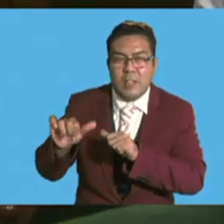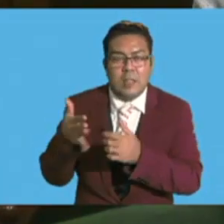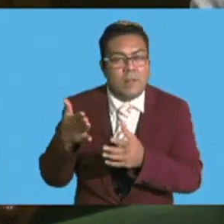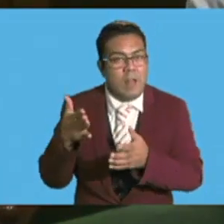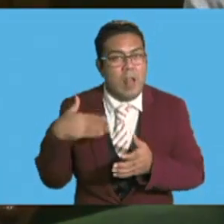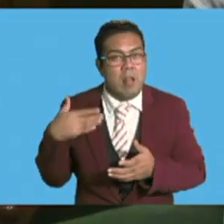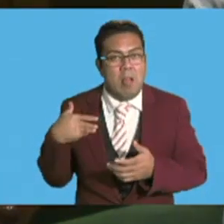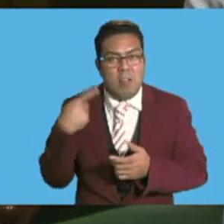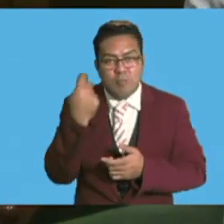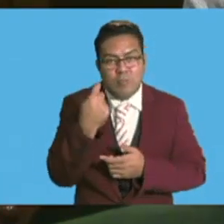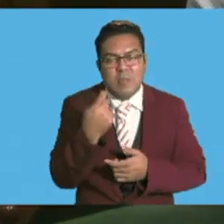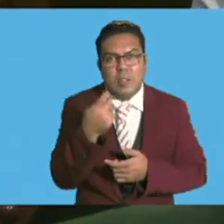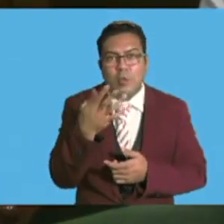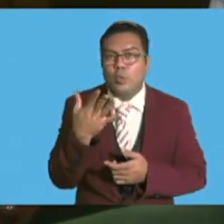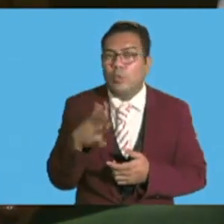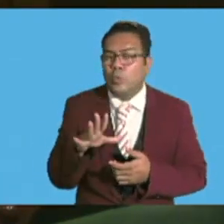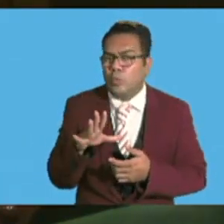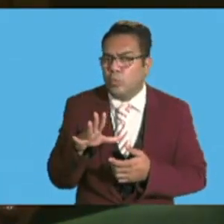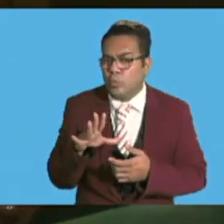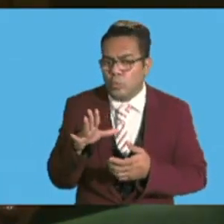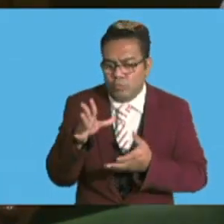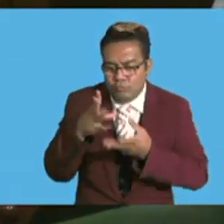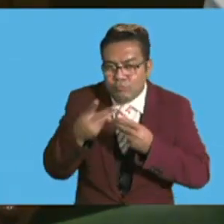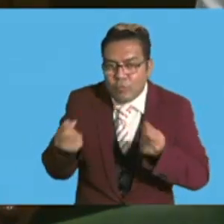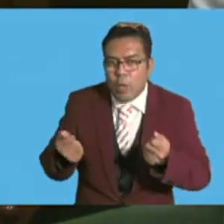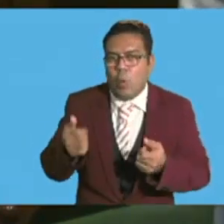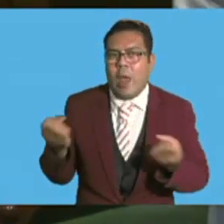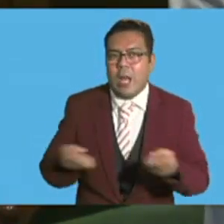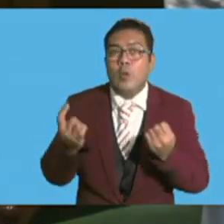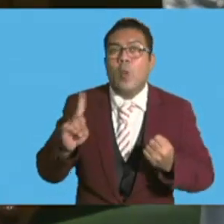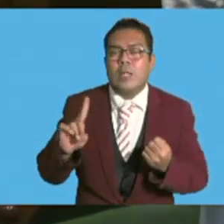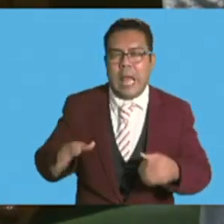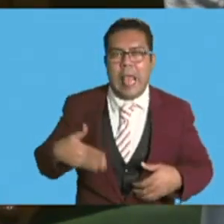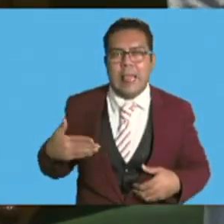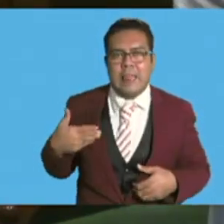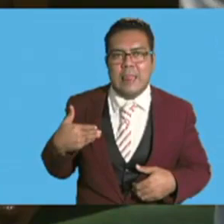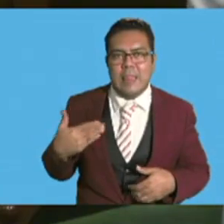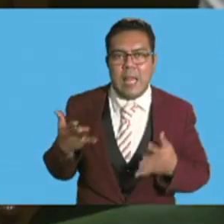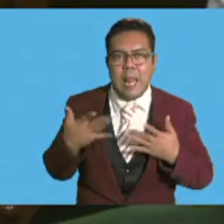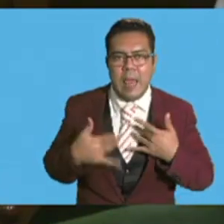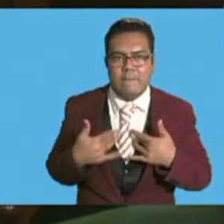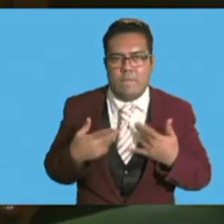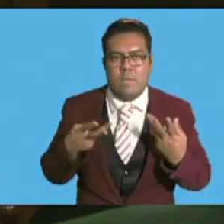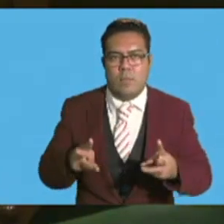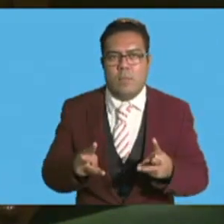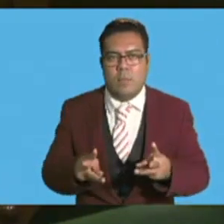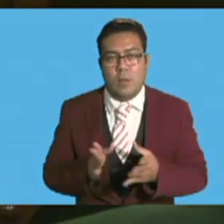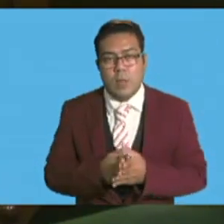care and treatment to encourage healthy lifestyles. As the Minister responsible for health and well-being, it is